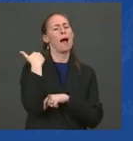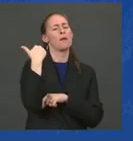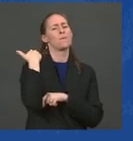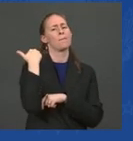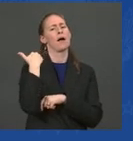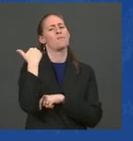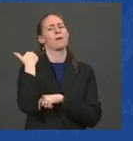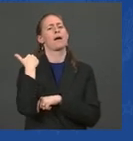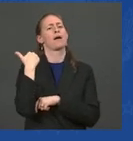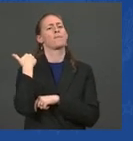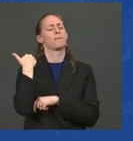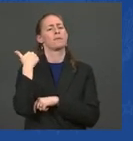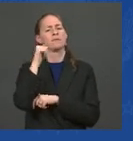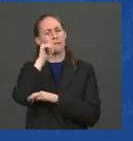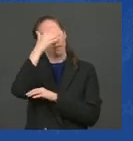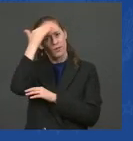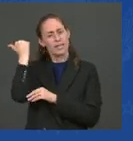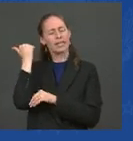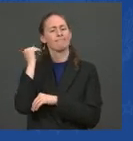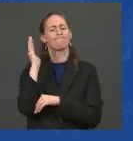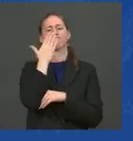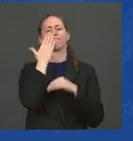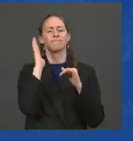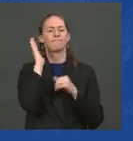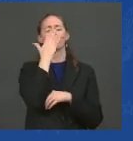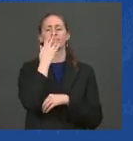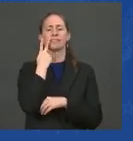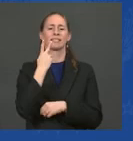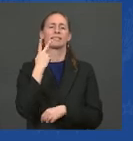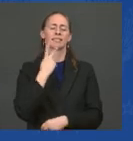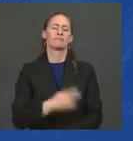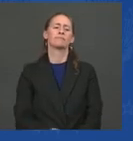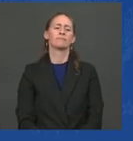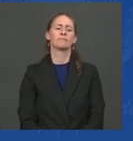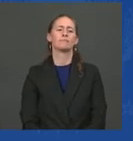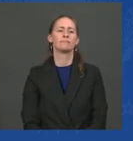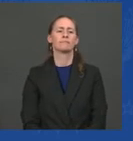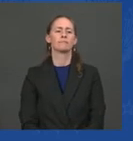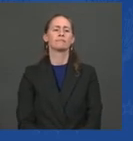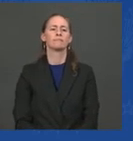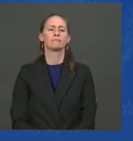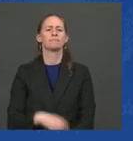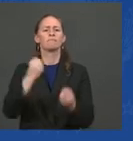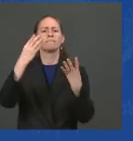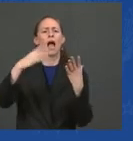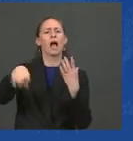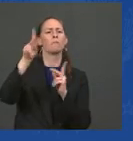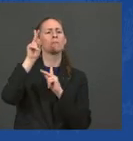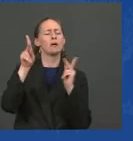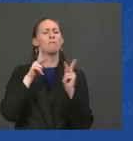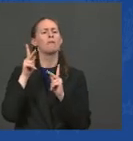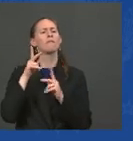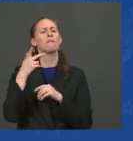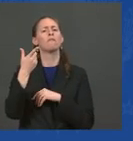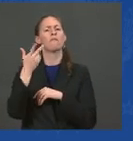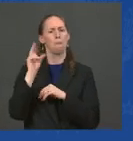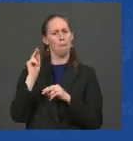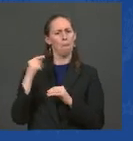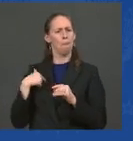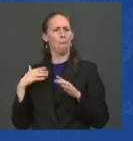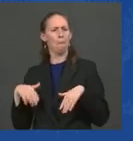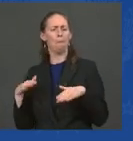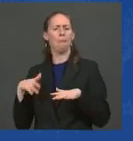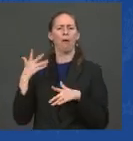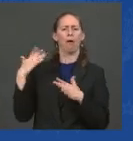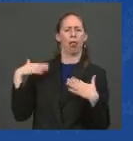and how so many people, otherwise thought themselves decent people, rationalized that it really wasn't happening. We didn't